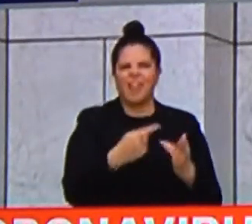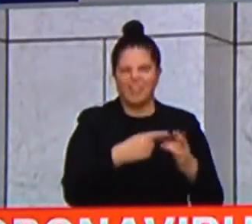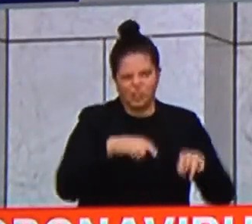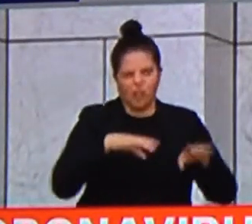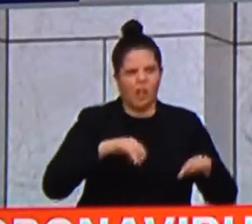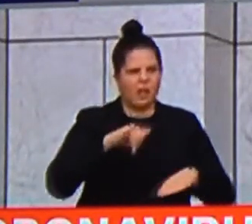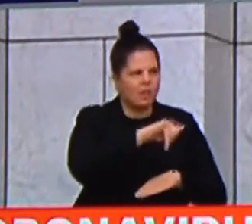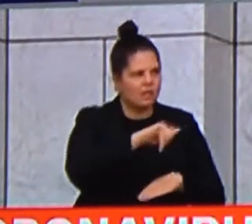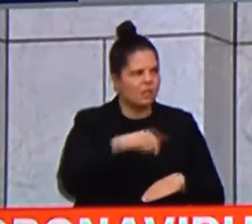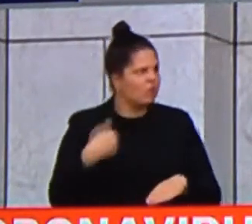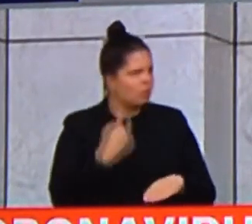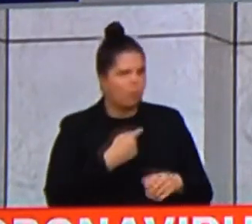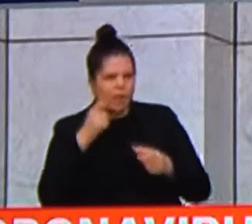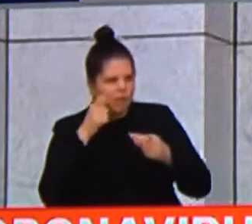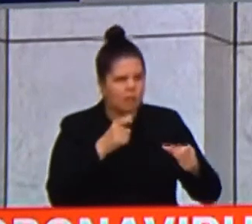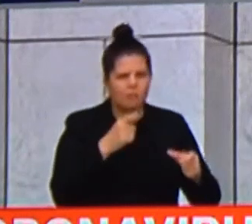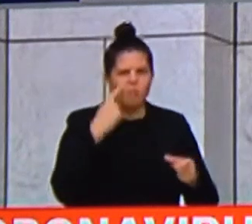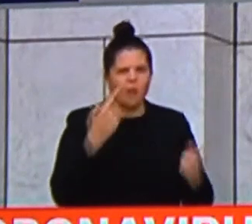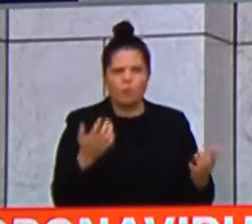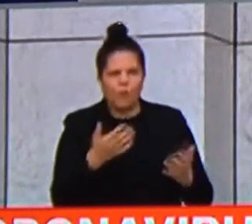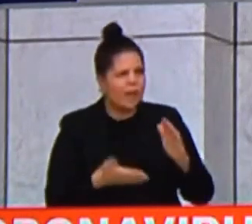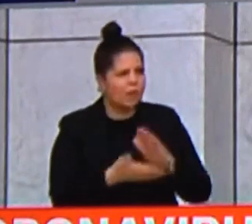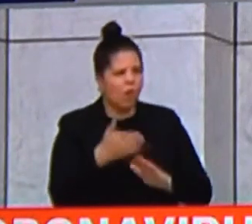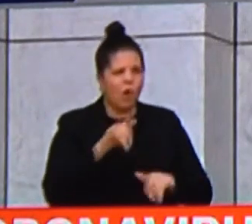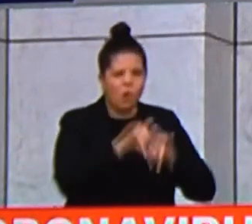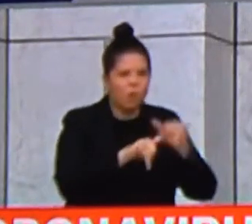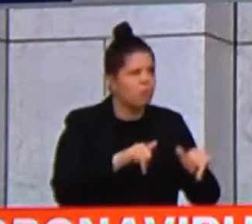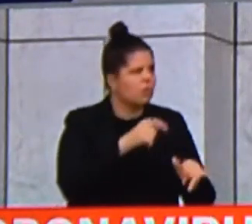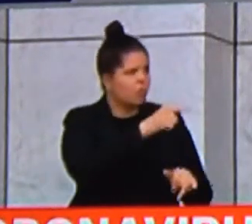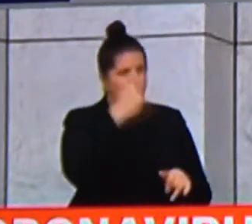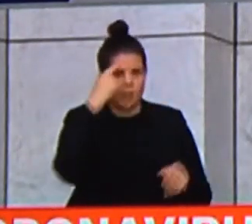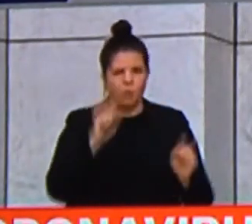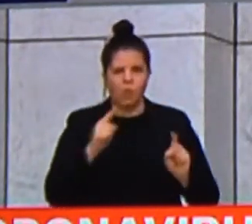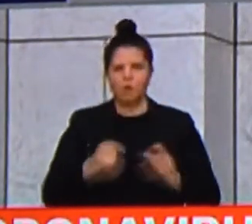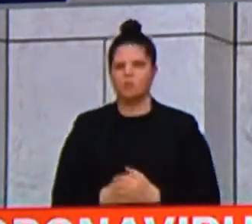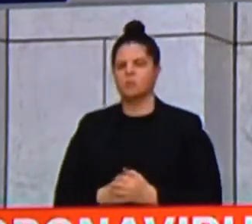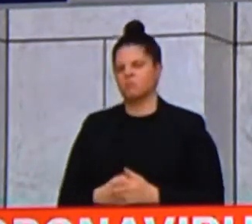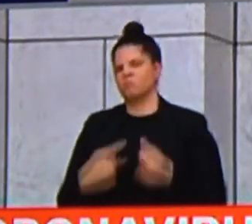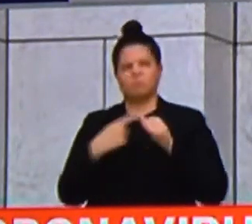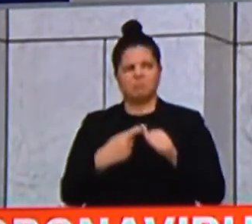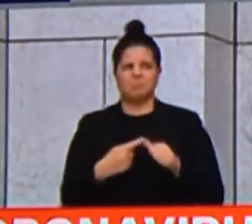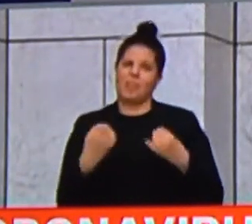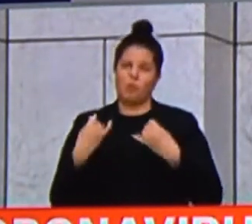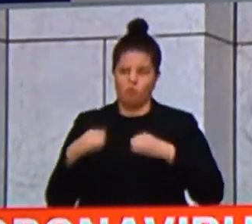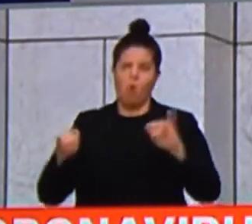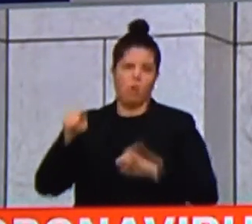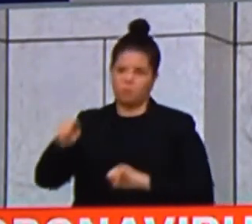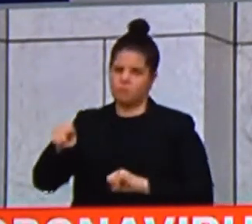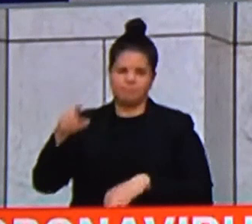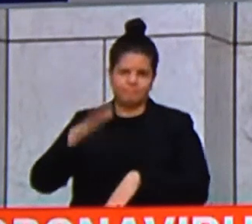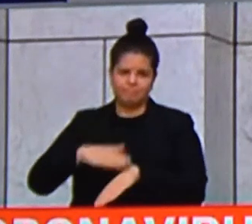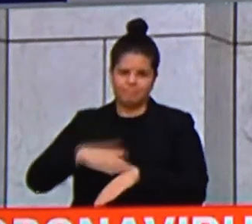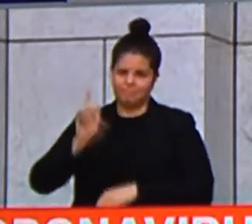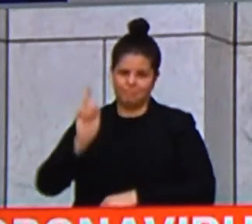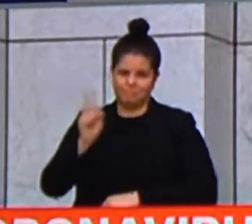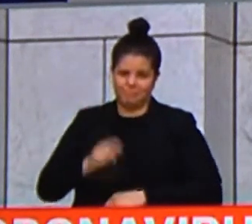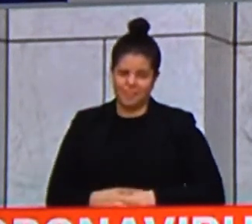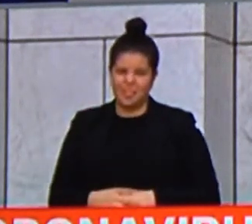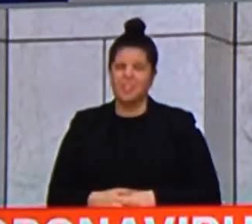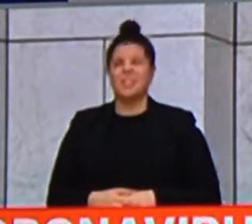are of a more advanced age and with quite significant comorbidities. We haven't seen yet in